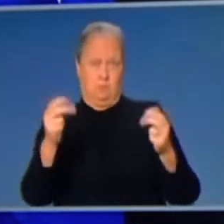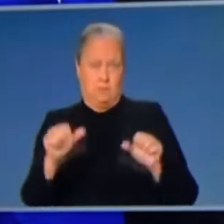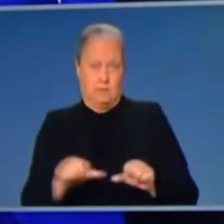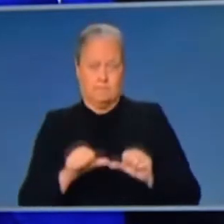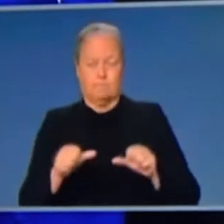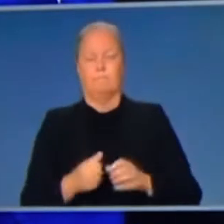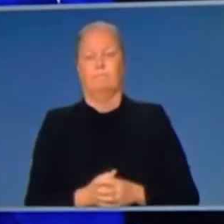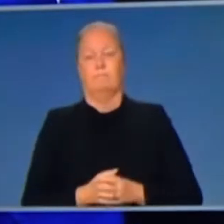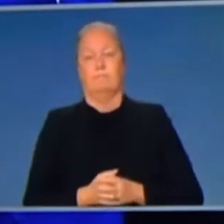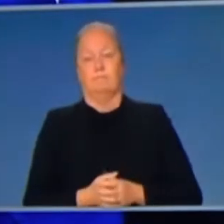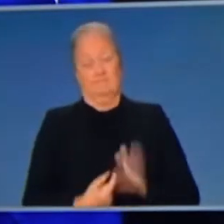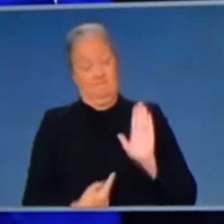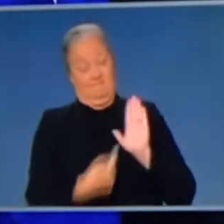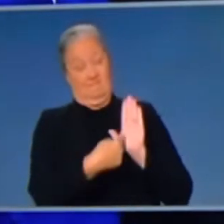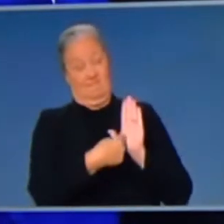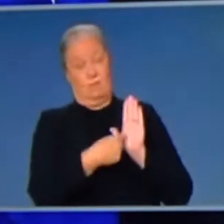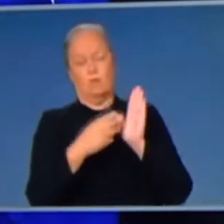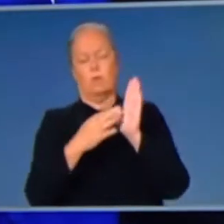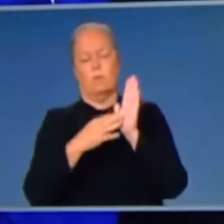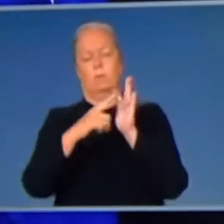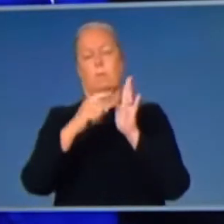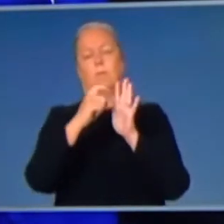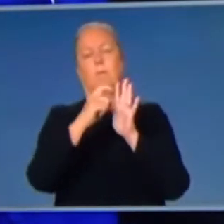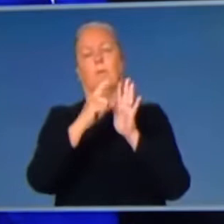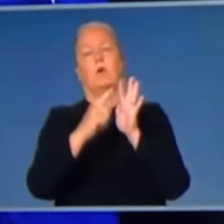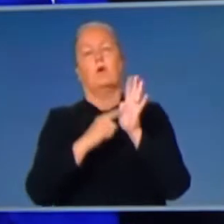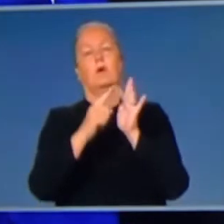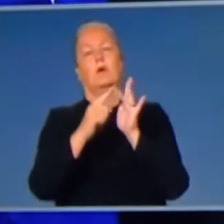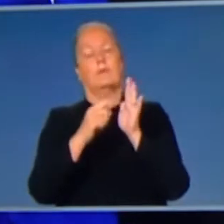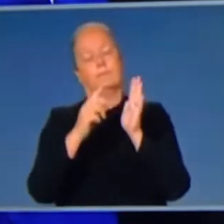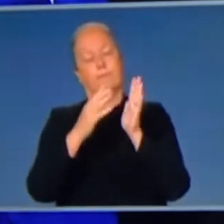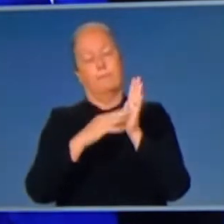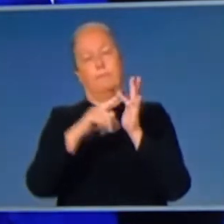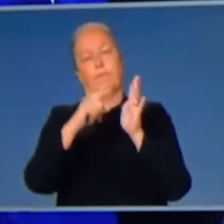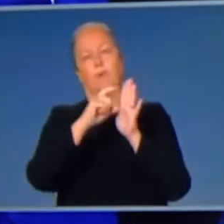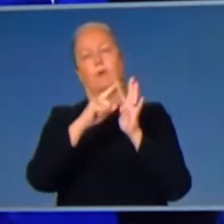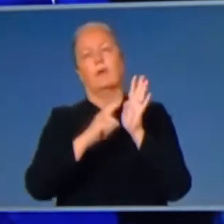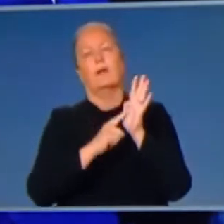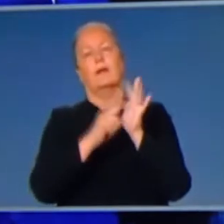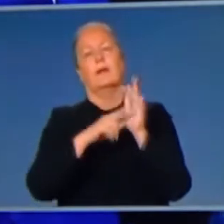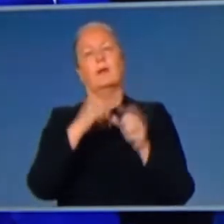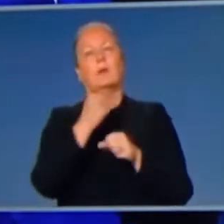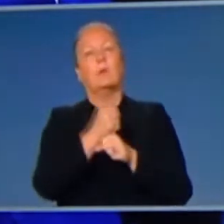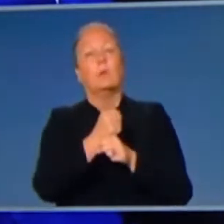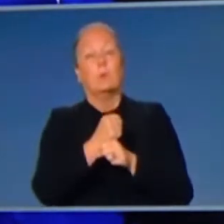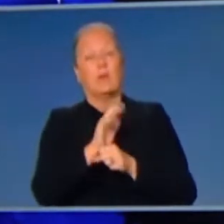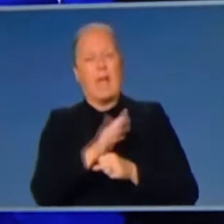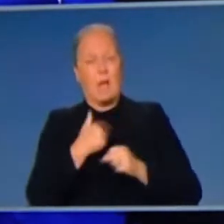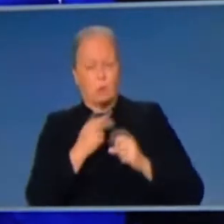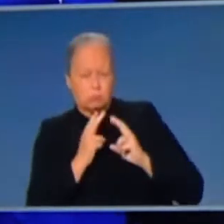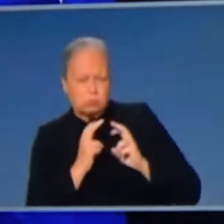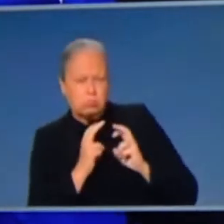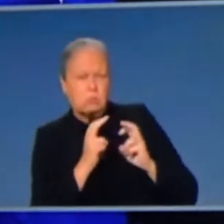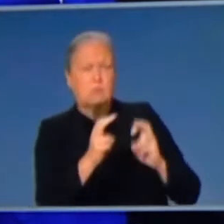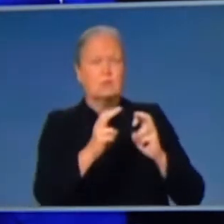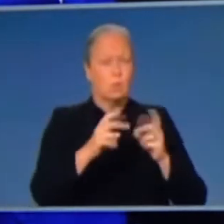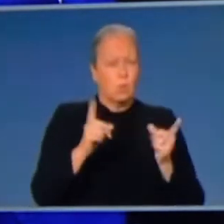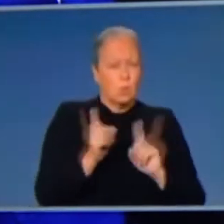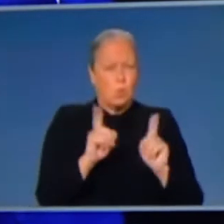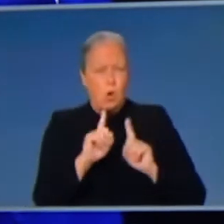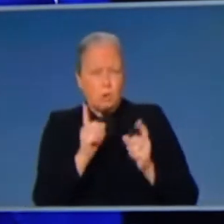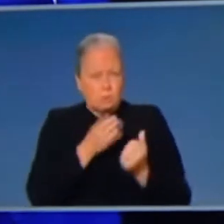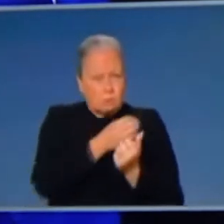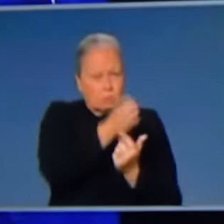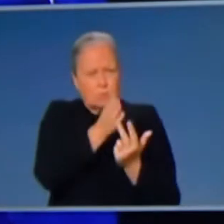The modelling work is theoretical. It is not based on Australian case data and does